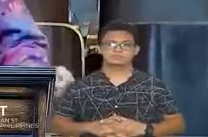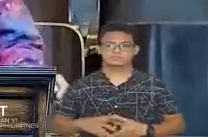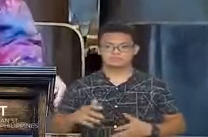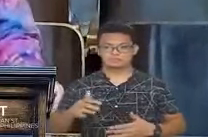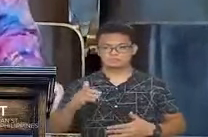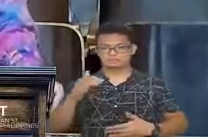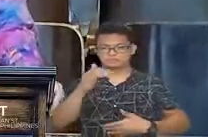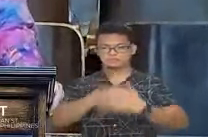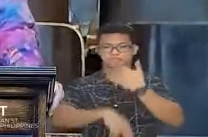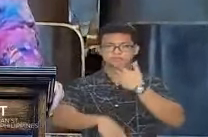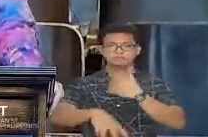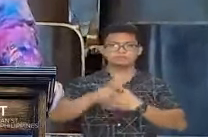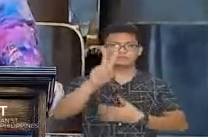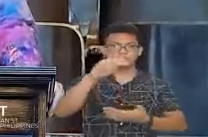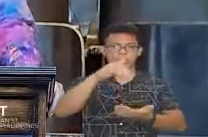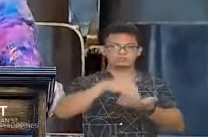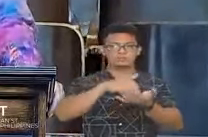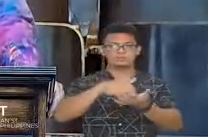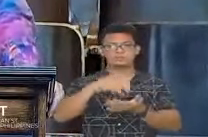In